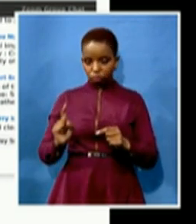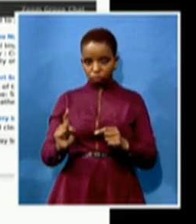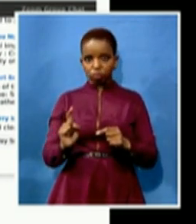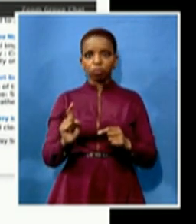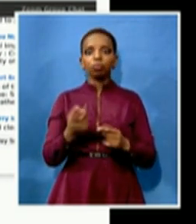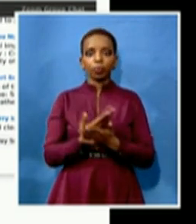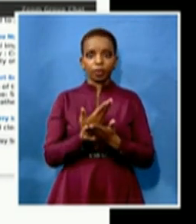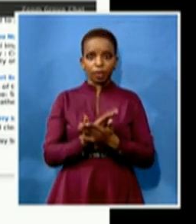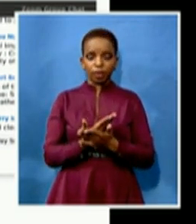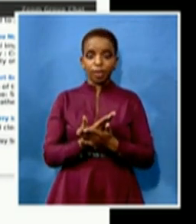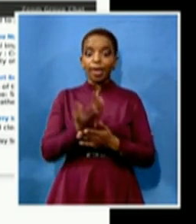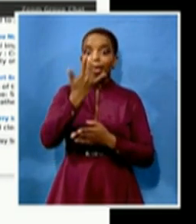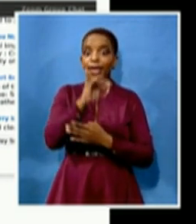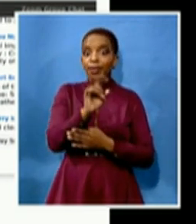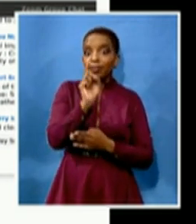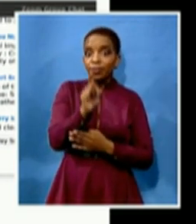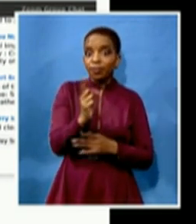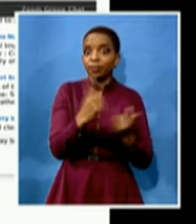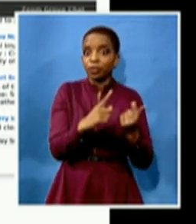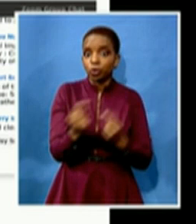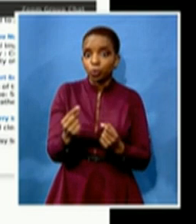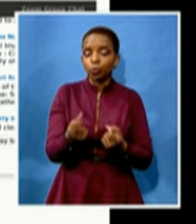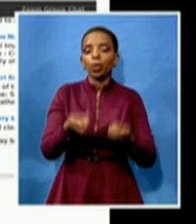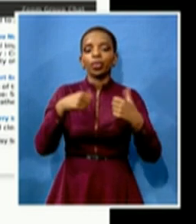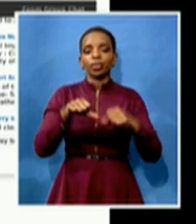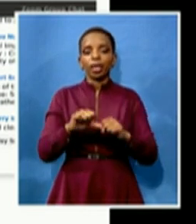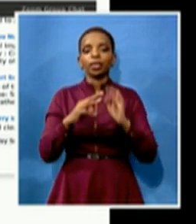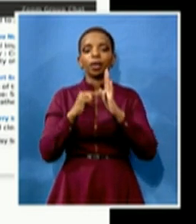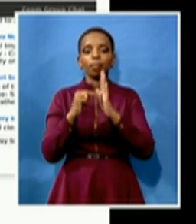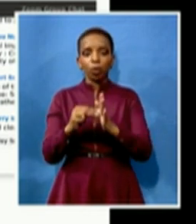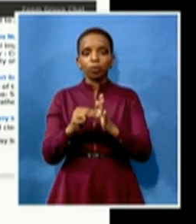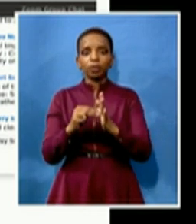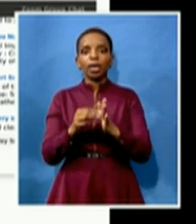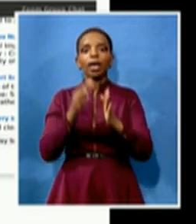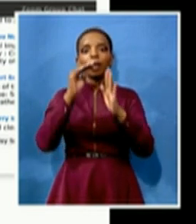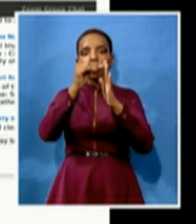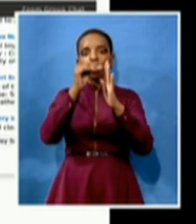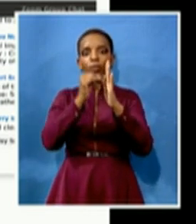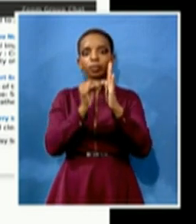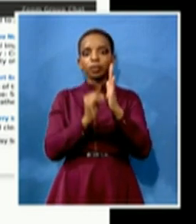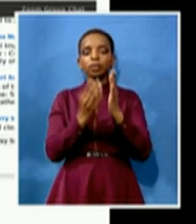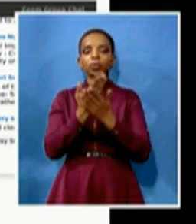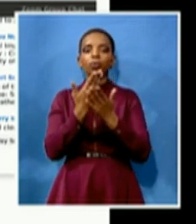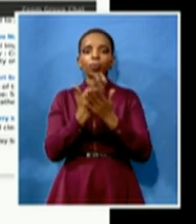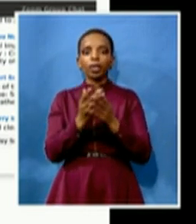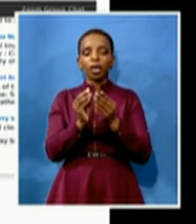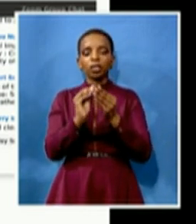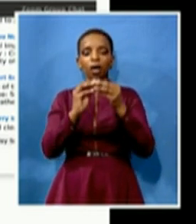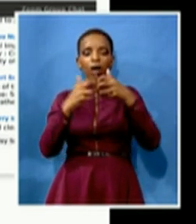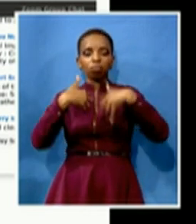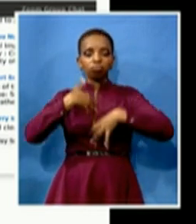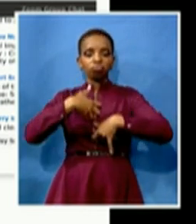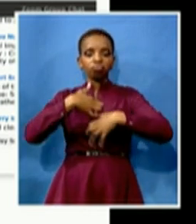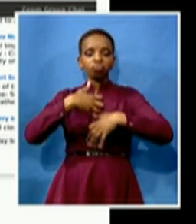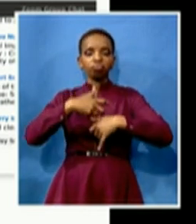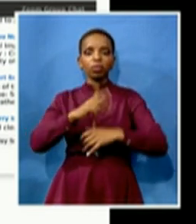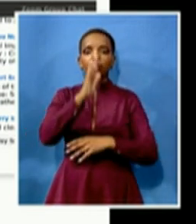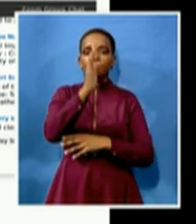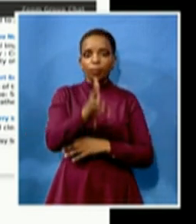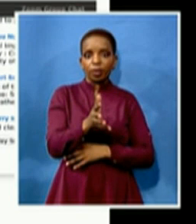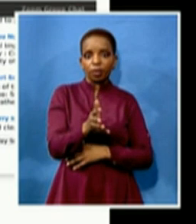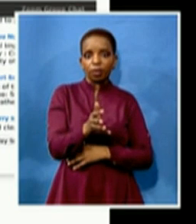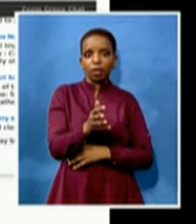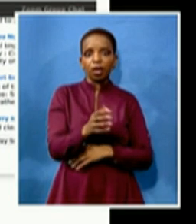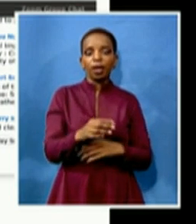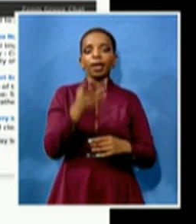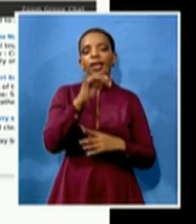model parameters to take account of local factors. So if you were running a model at a national or provincial level, you'd